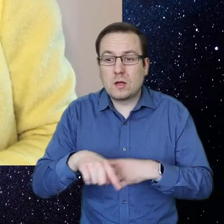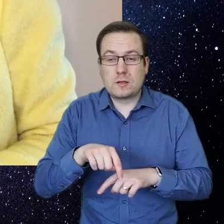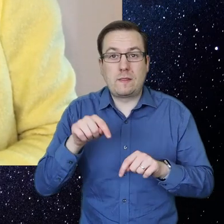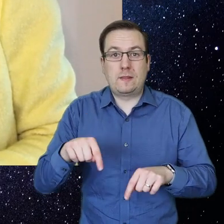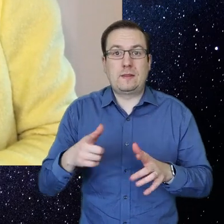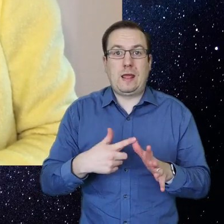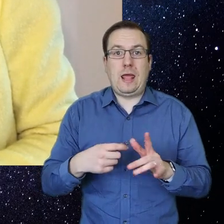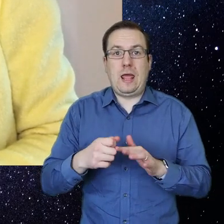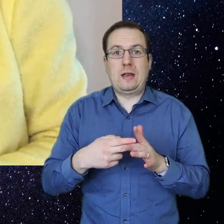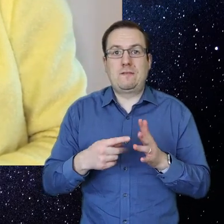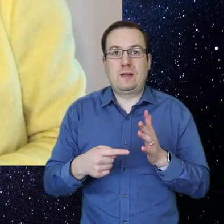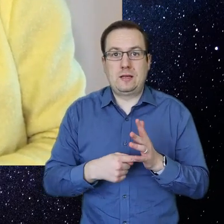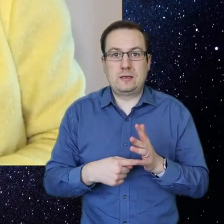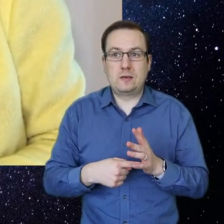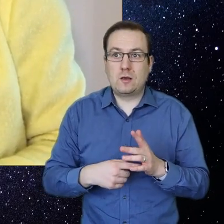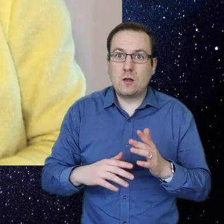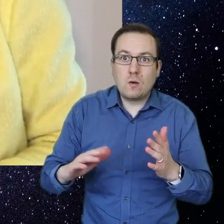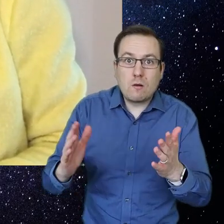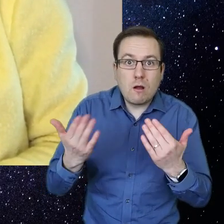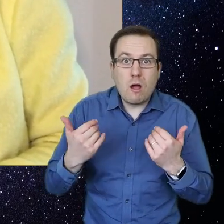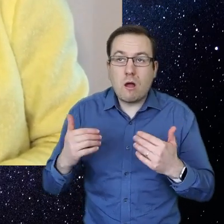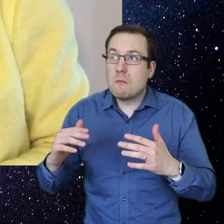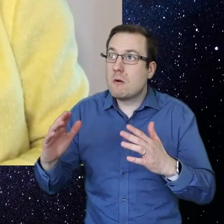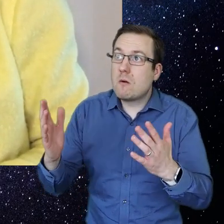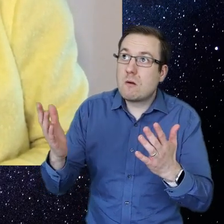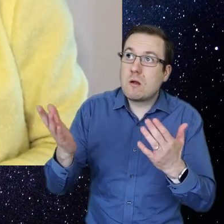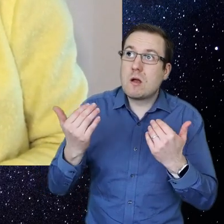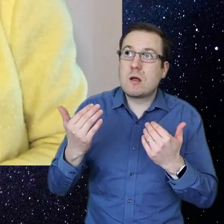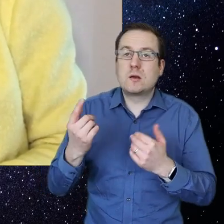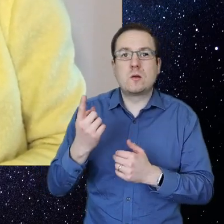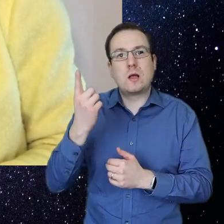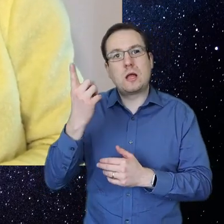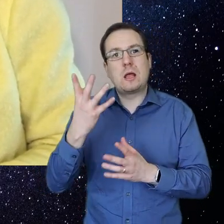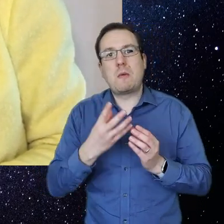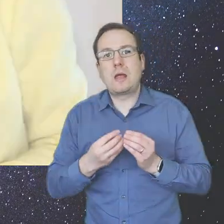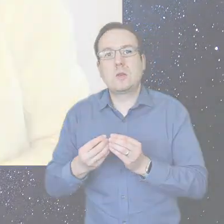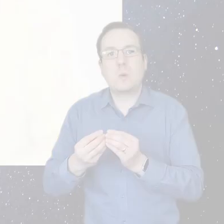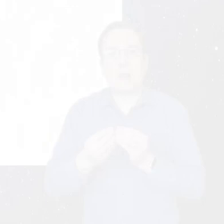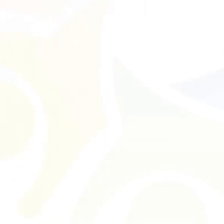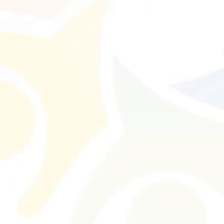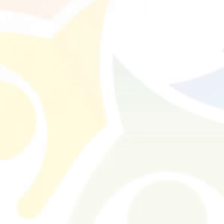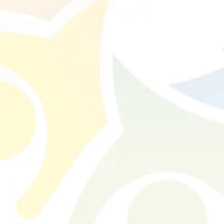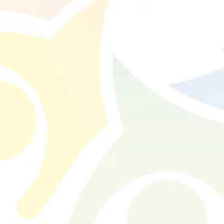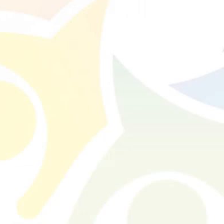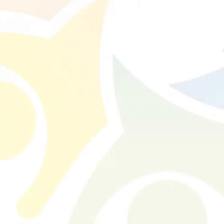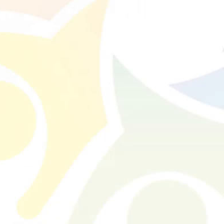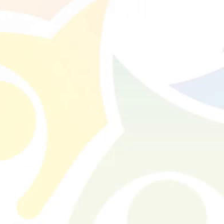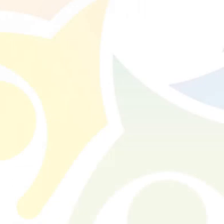this Advent. O come, O come, Emmanuel.